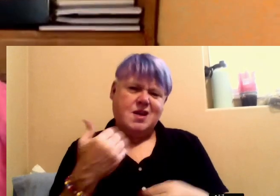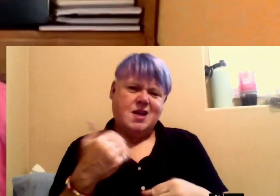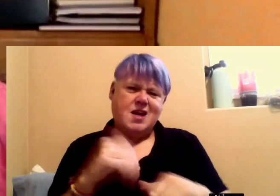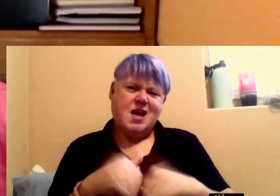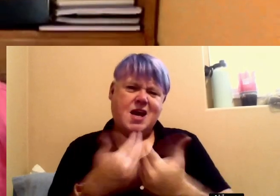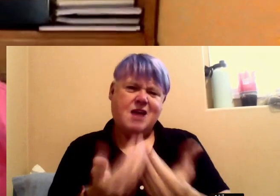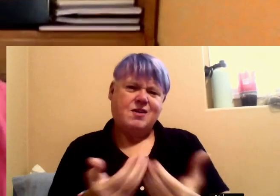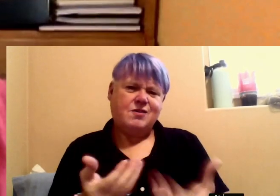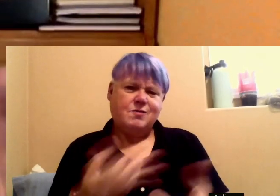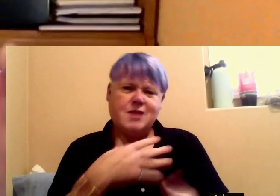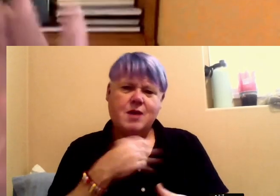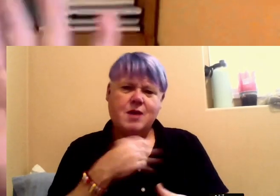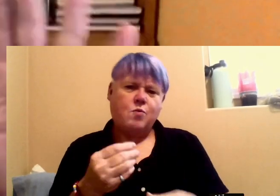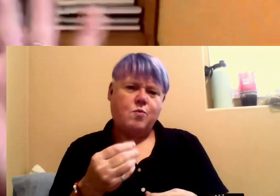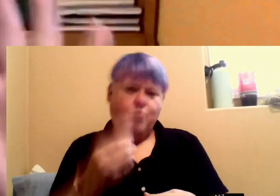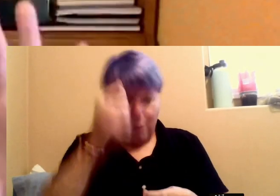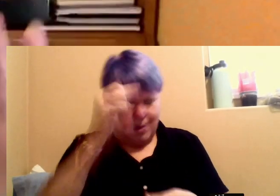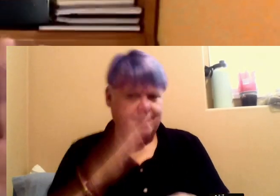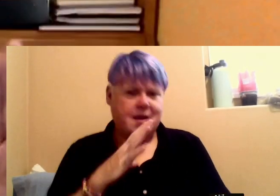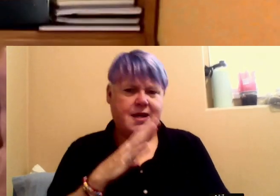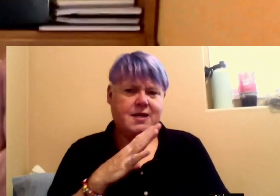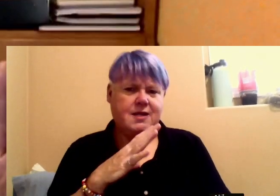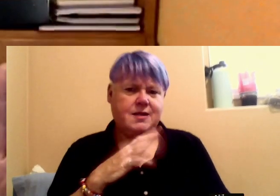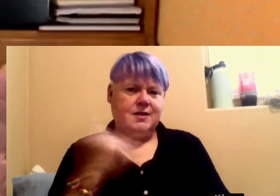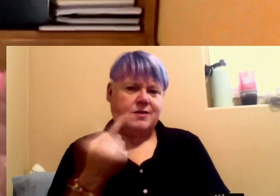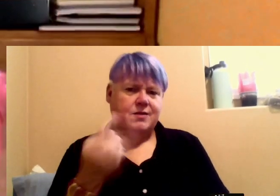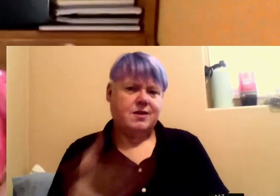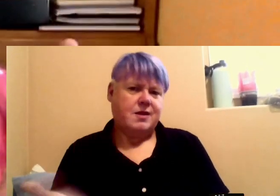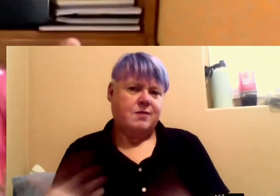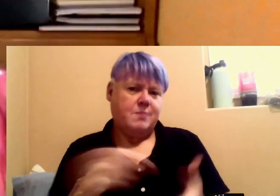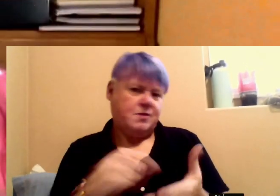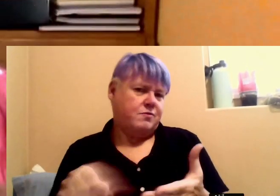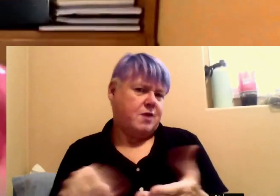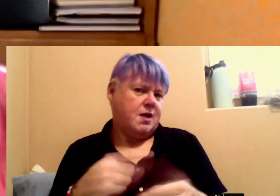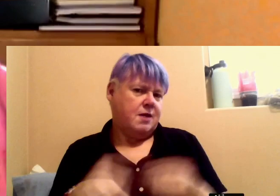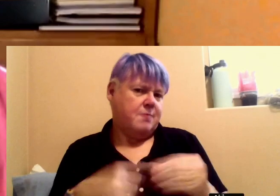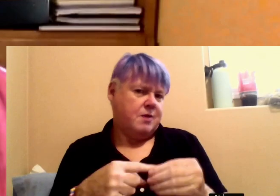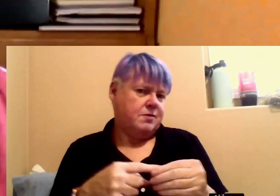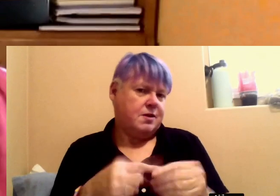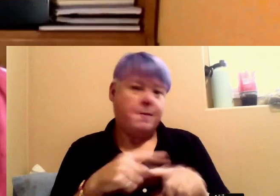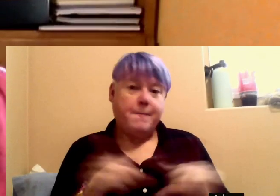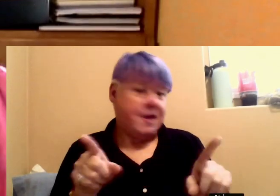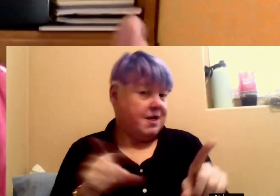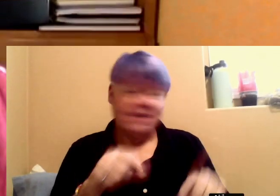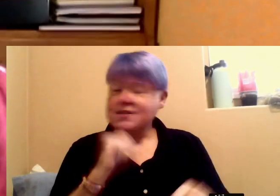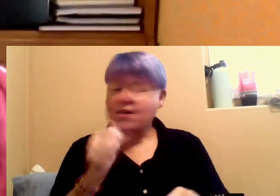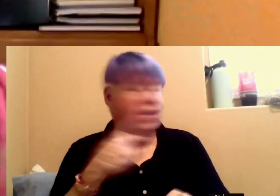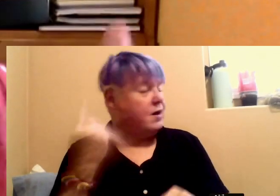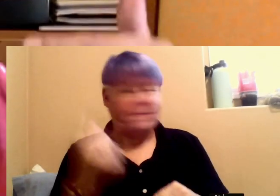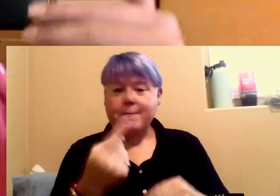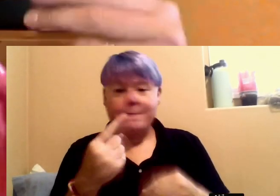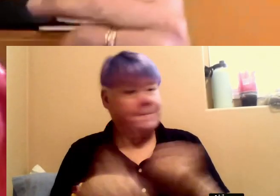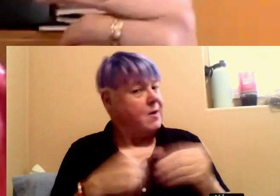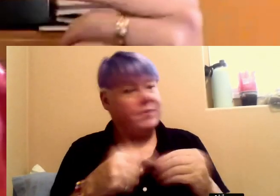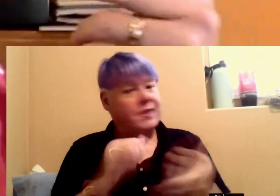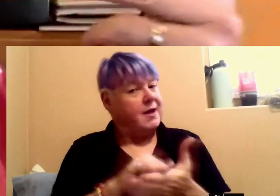man's burden? That's the only thing we're meant to be writing about. But it's not about that. It's about